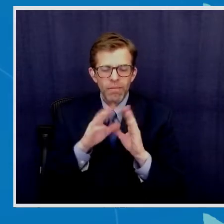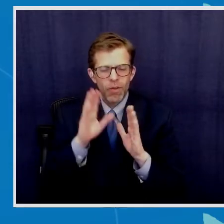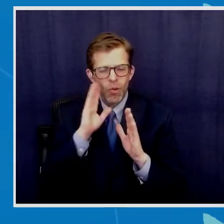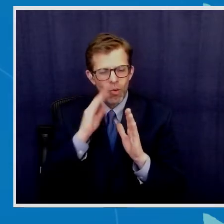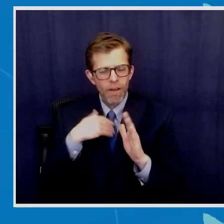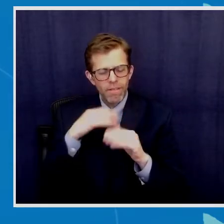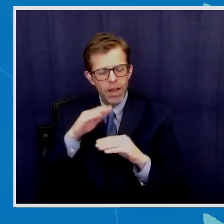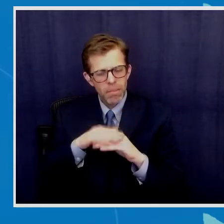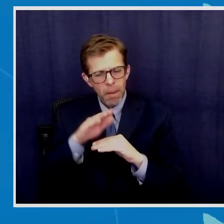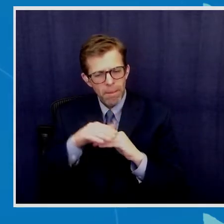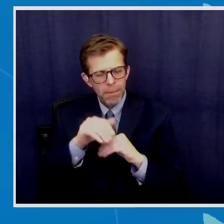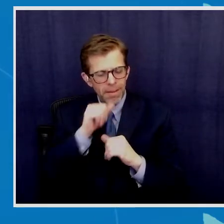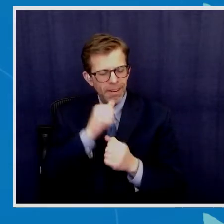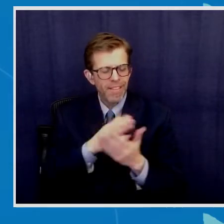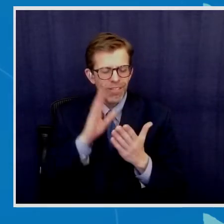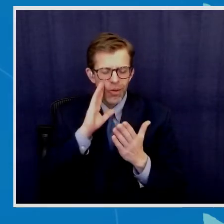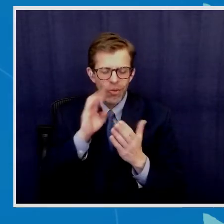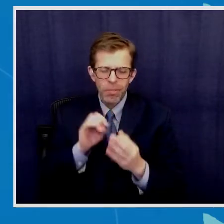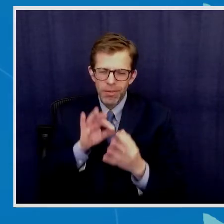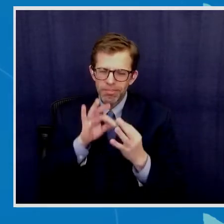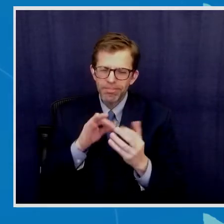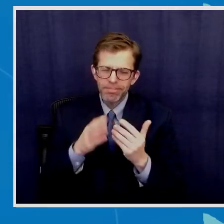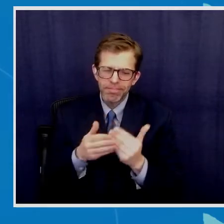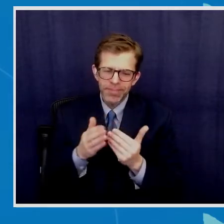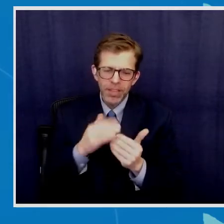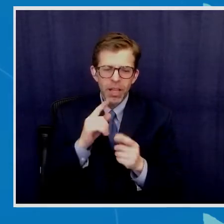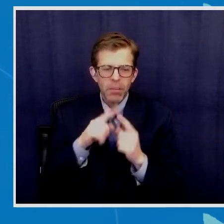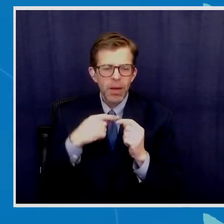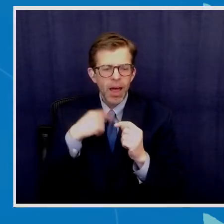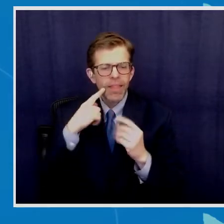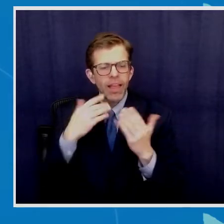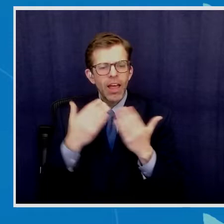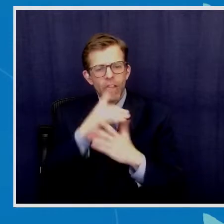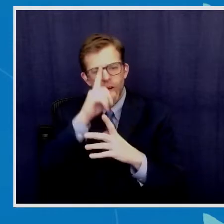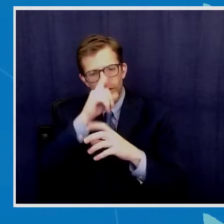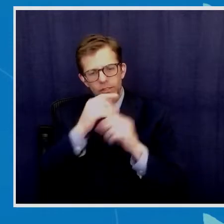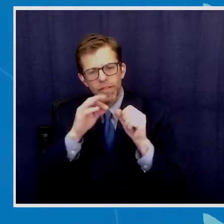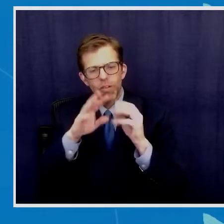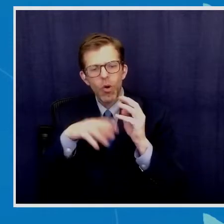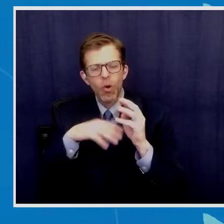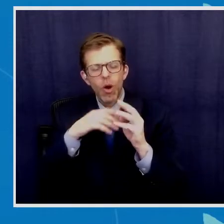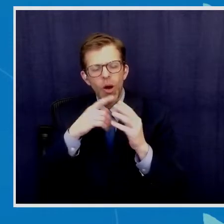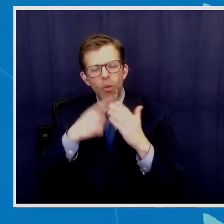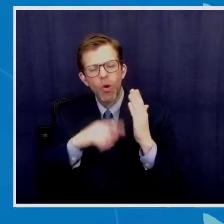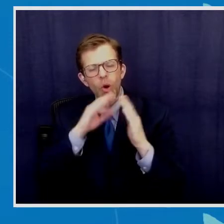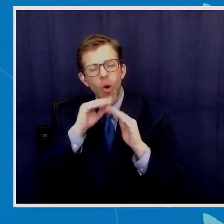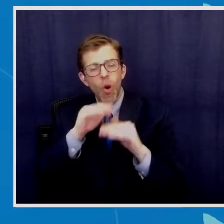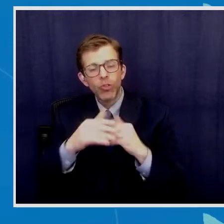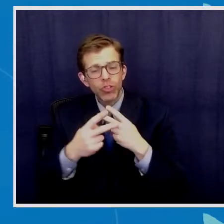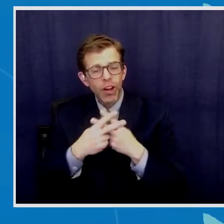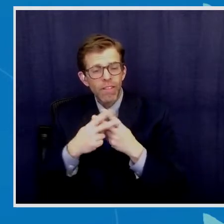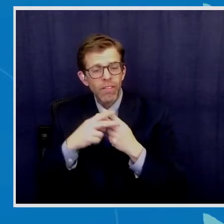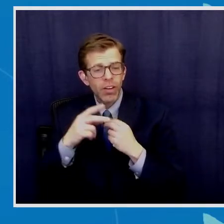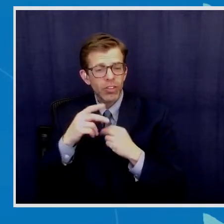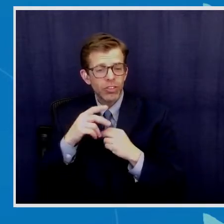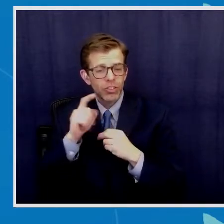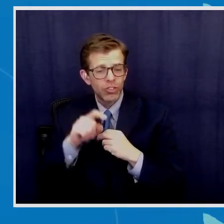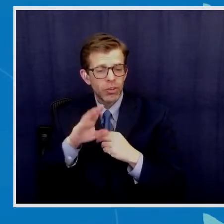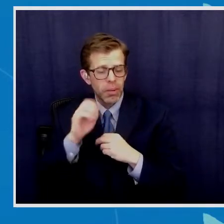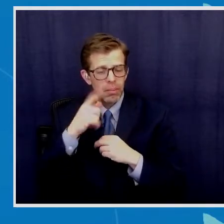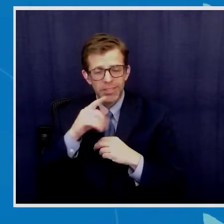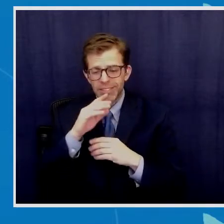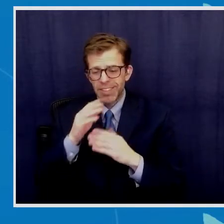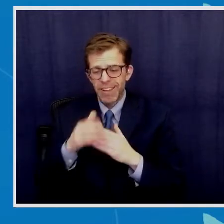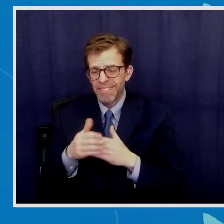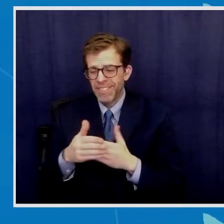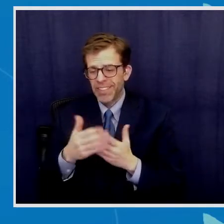Not everything is going to be easy, but I think it's a new vision of what ocean conservation should be, because fish know no borders. Sylvia Earle would be here, and she would say